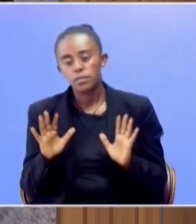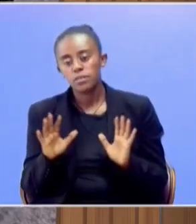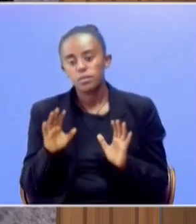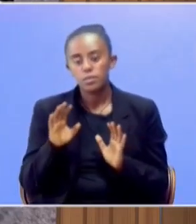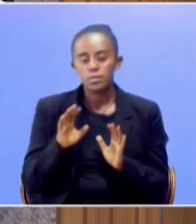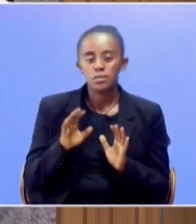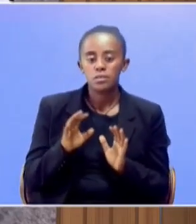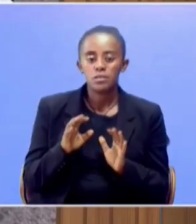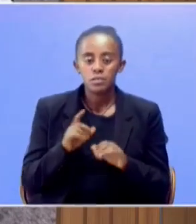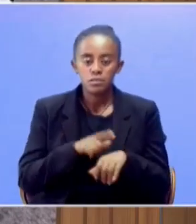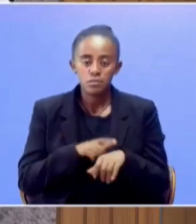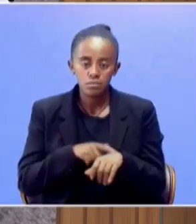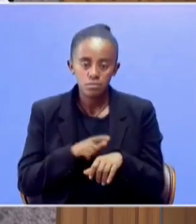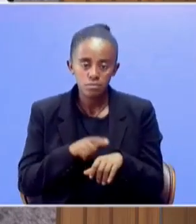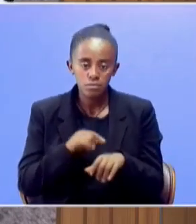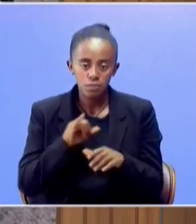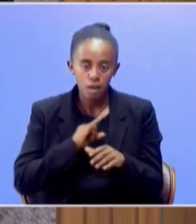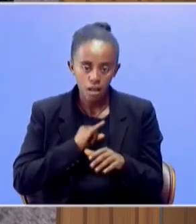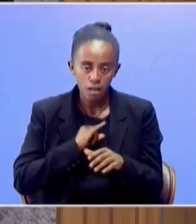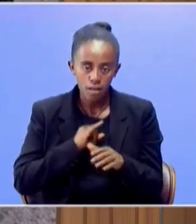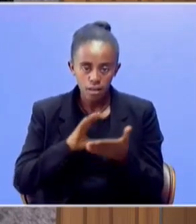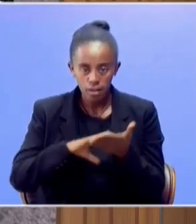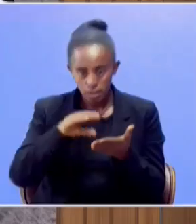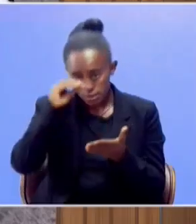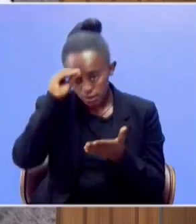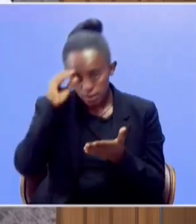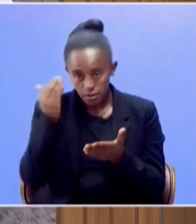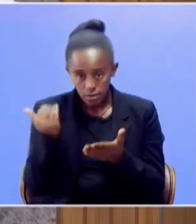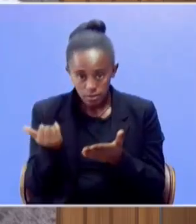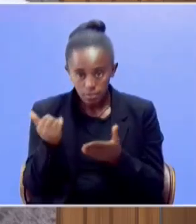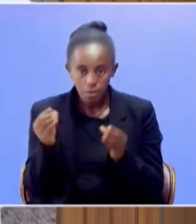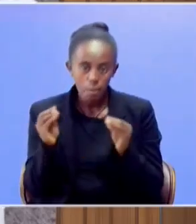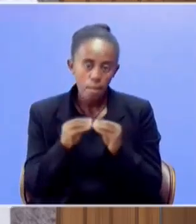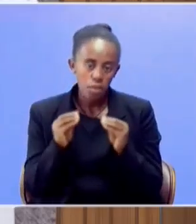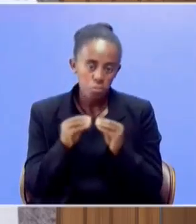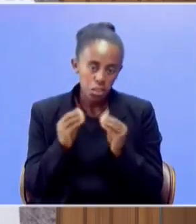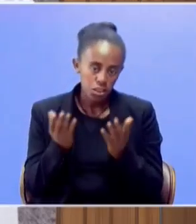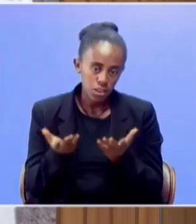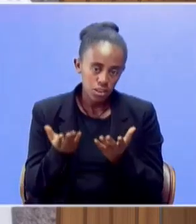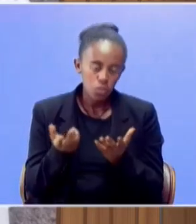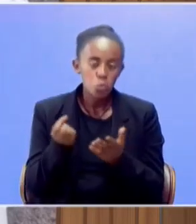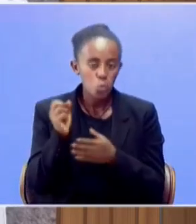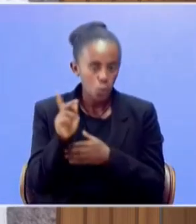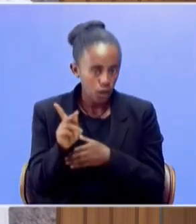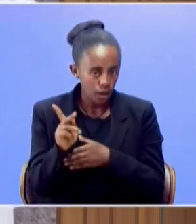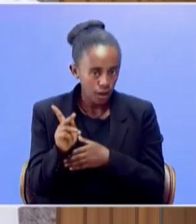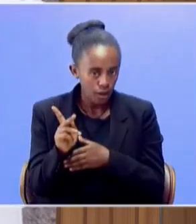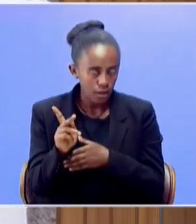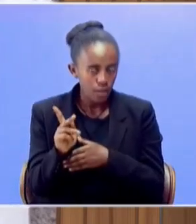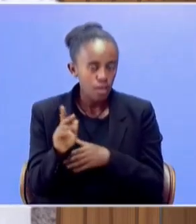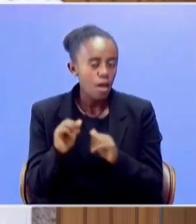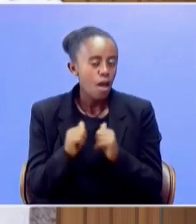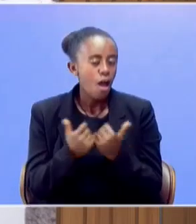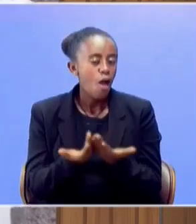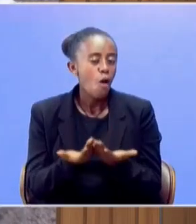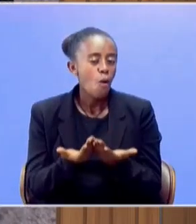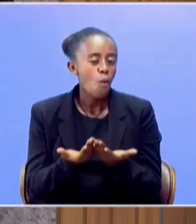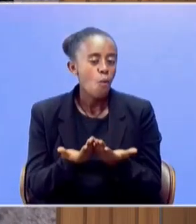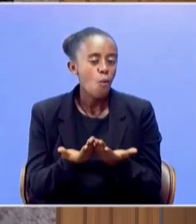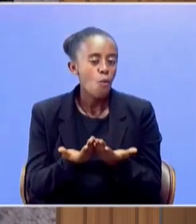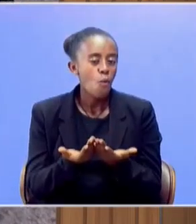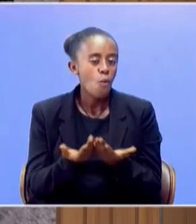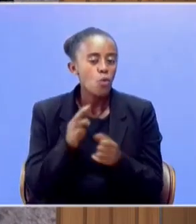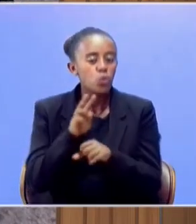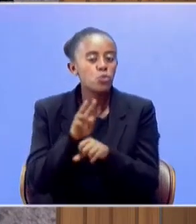Okay, maybe this time you say what? I learned mathematics. Okay. How about 2